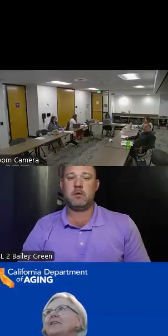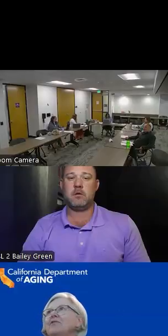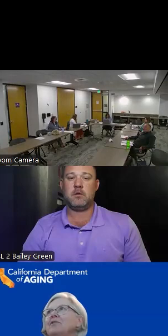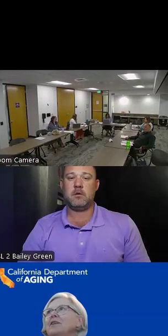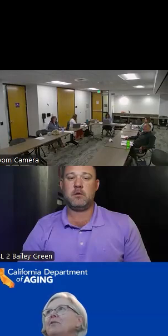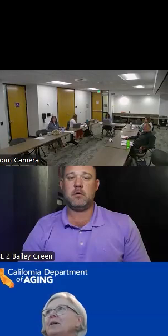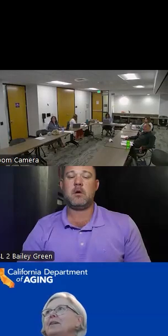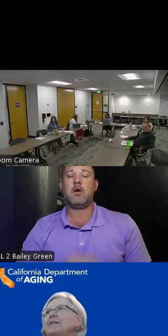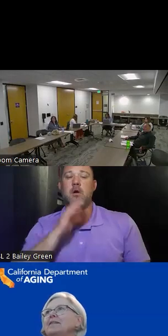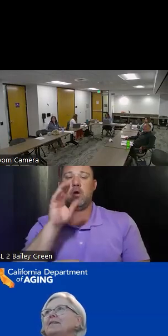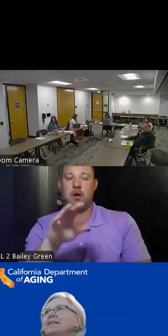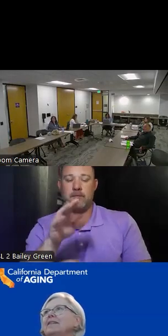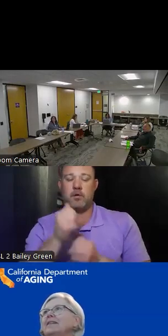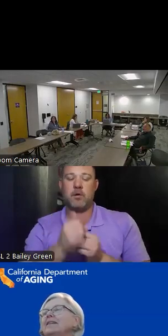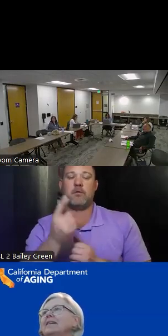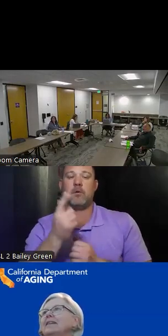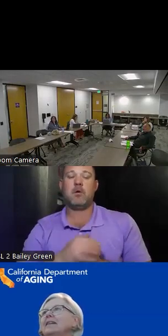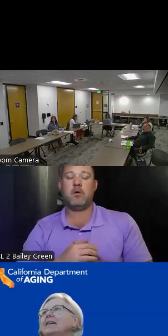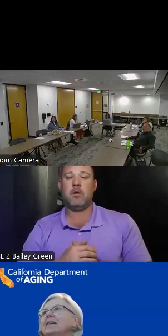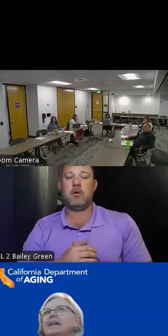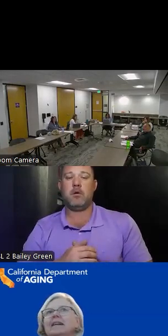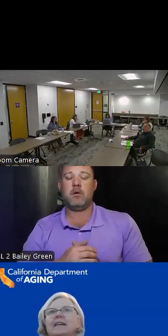Hi, good afternoon, everyone.